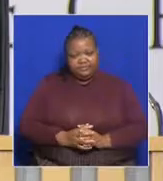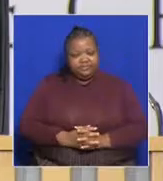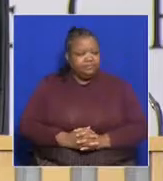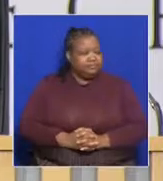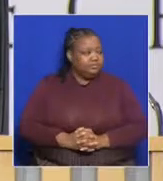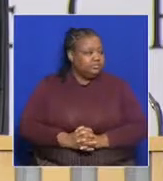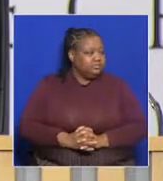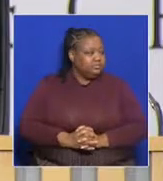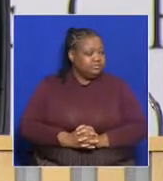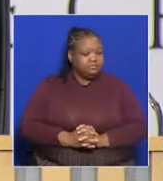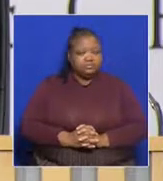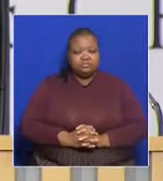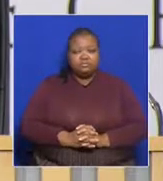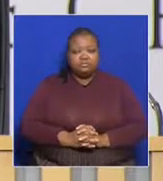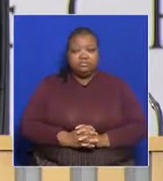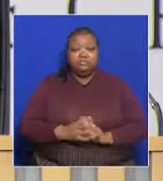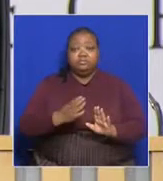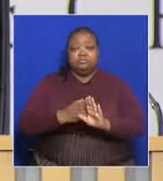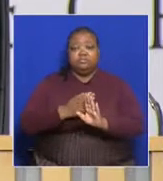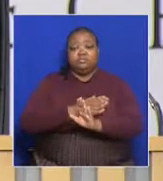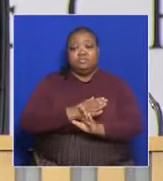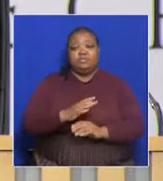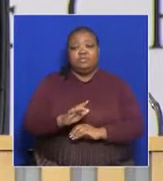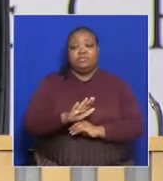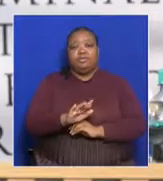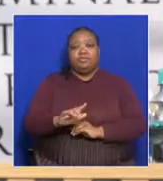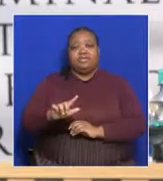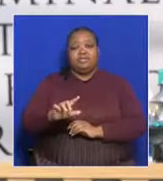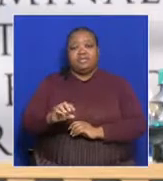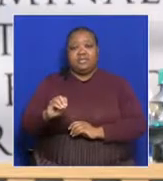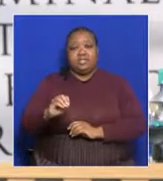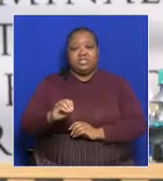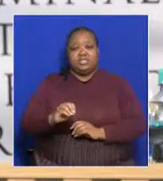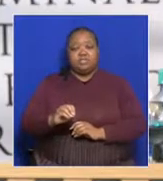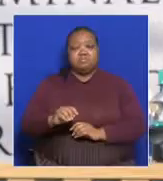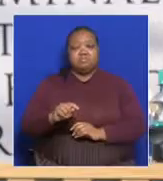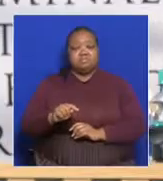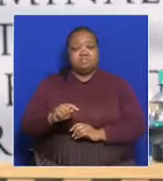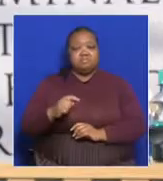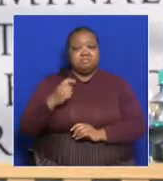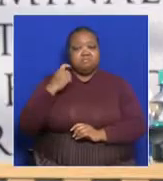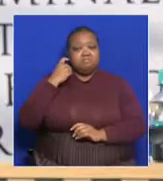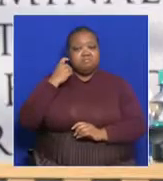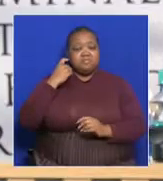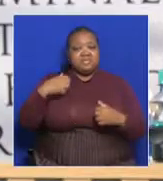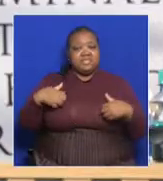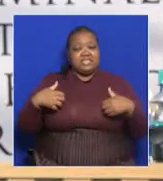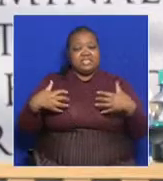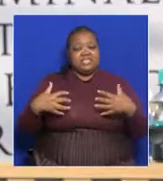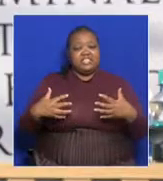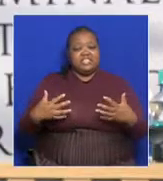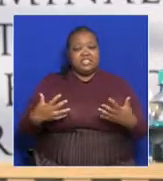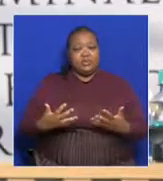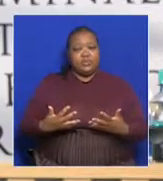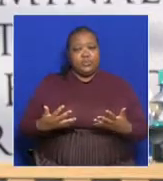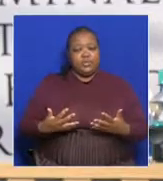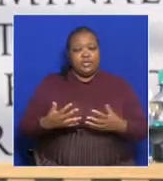Perhaps before we go to 570, the logical place to start would be